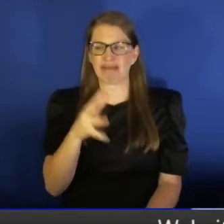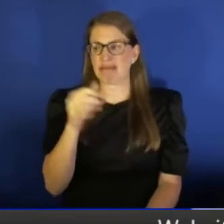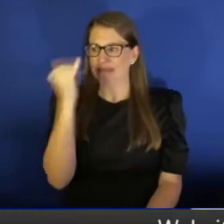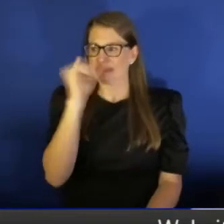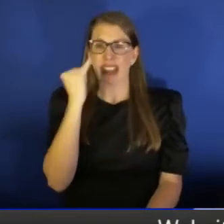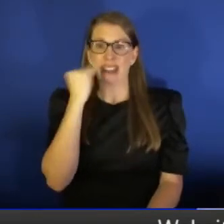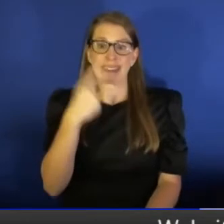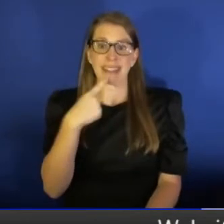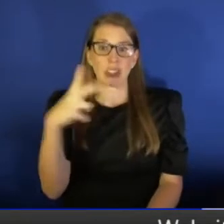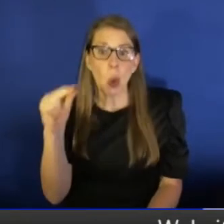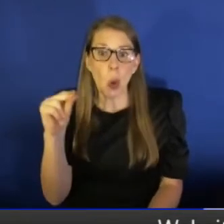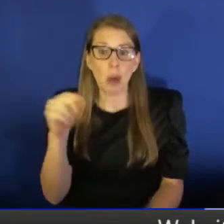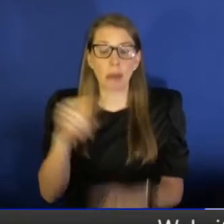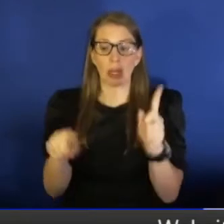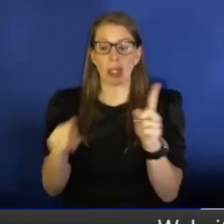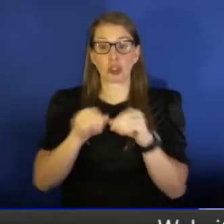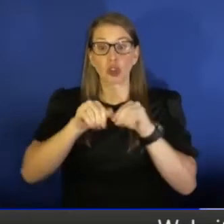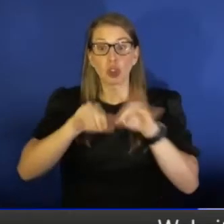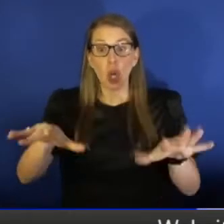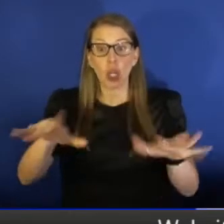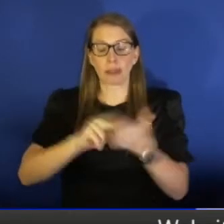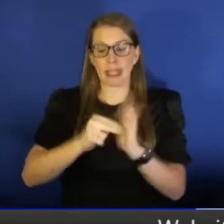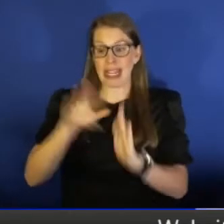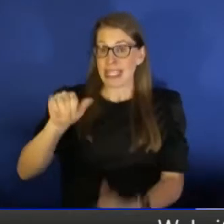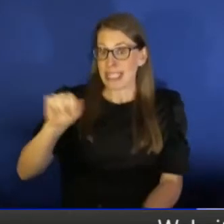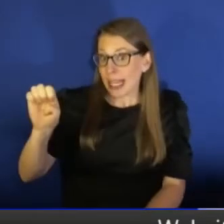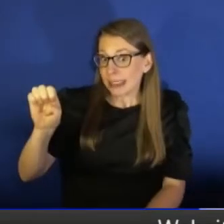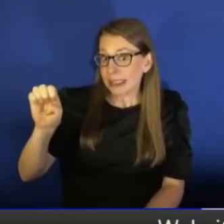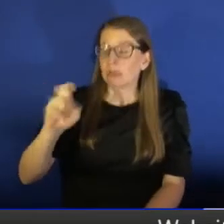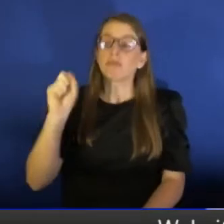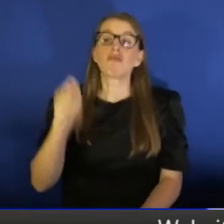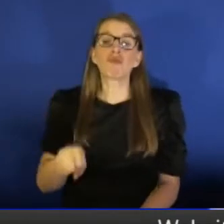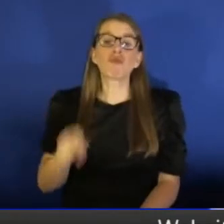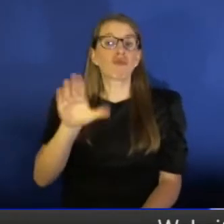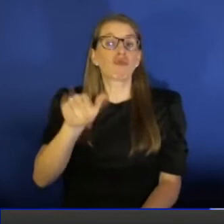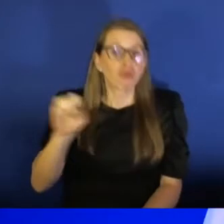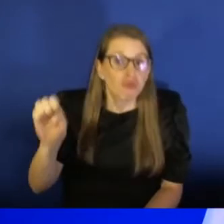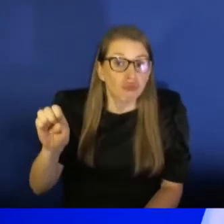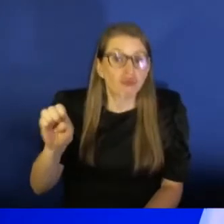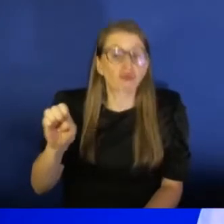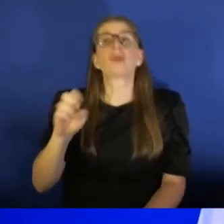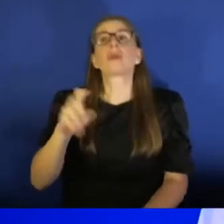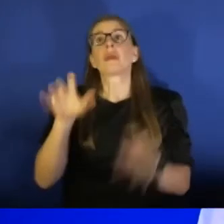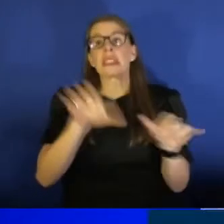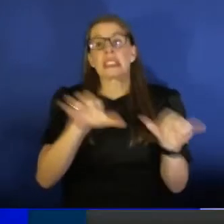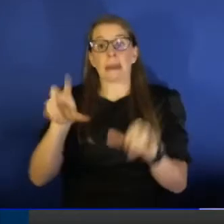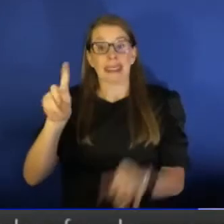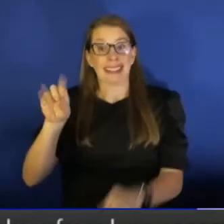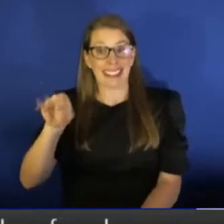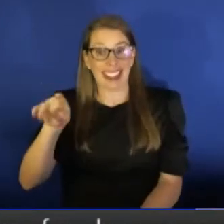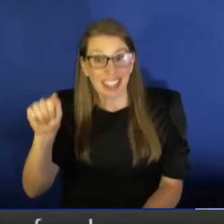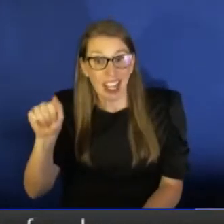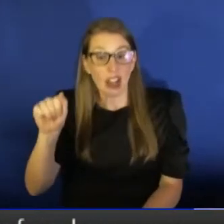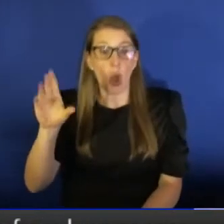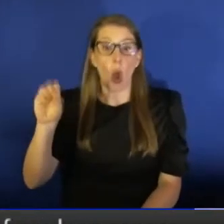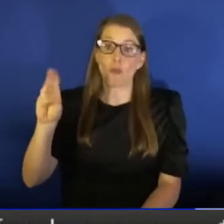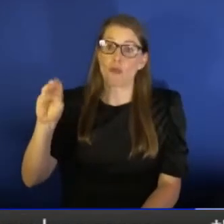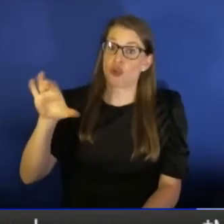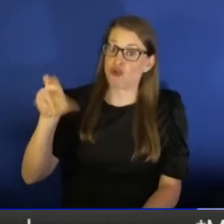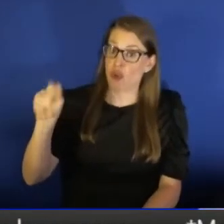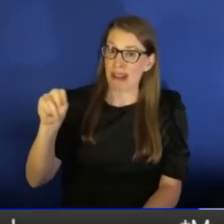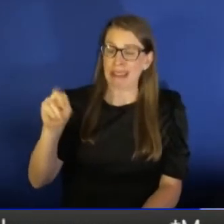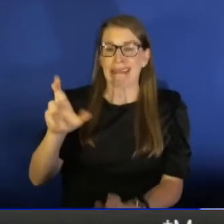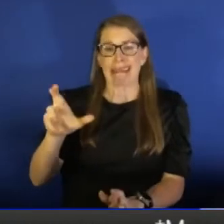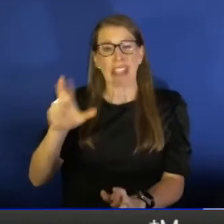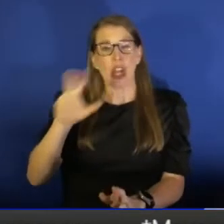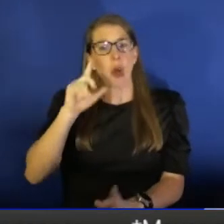we talking about? Are we talking about cases? There certainly could be. Will it be as high as the Delta Omicron surge? I hope not. I